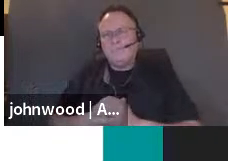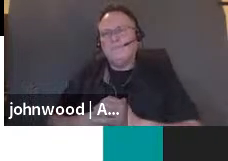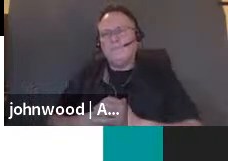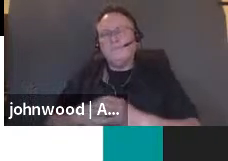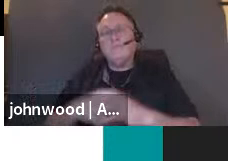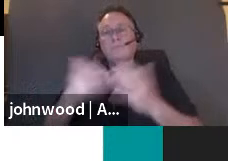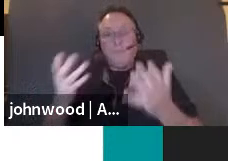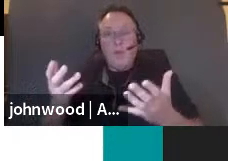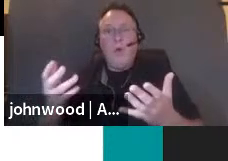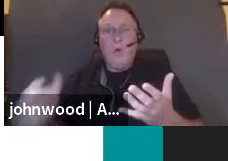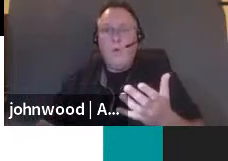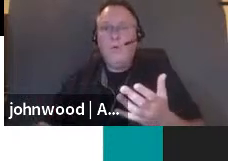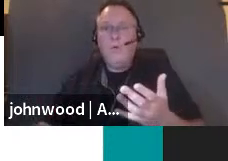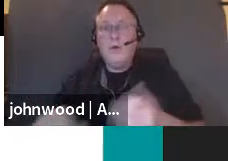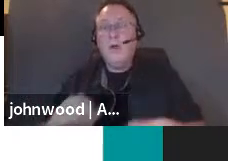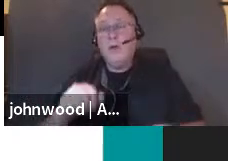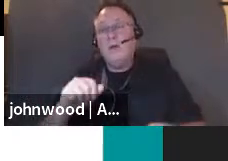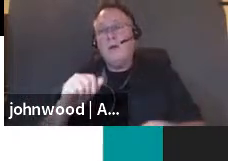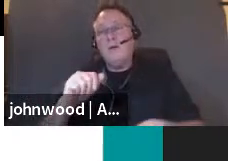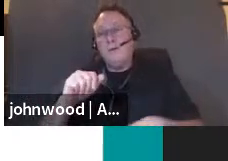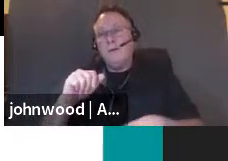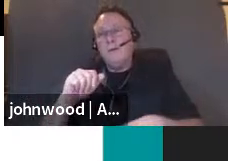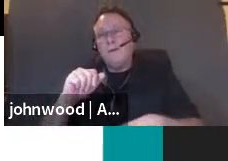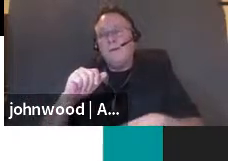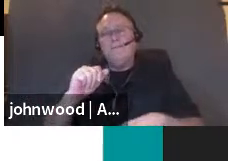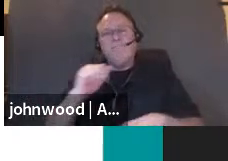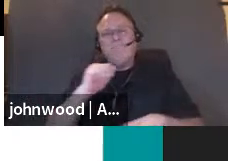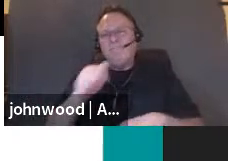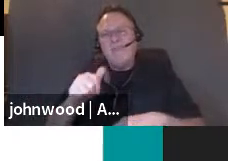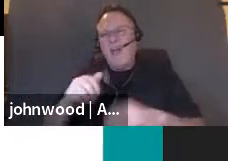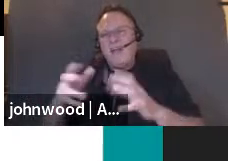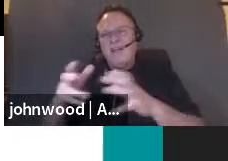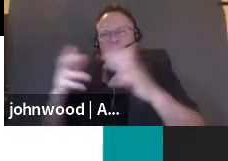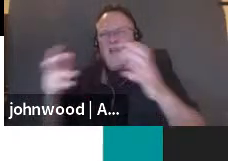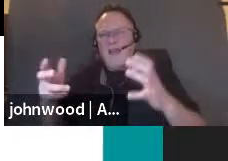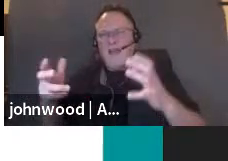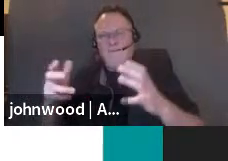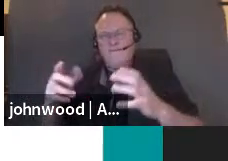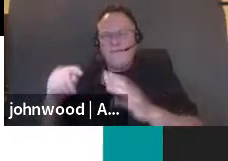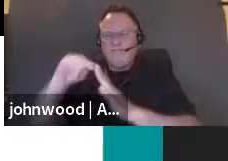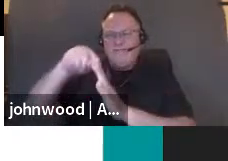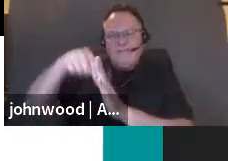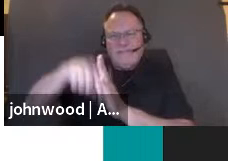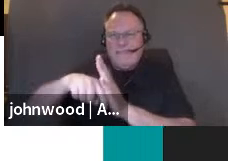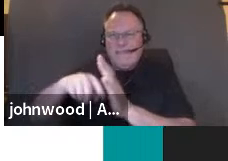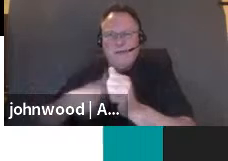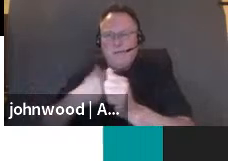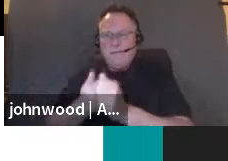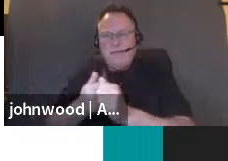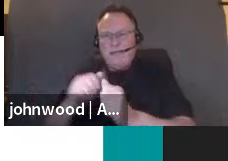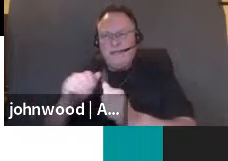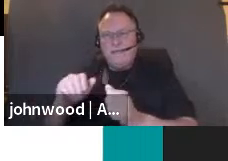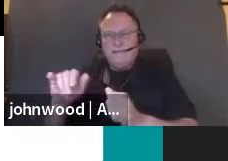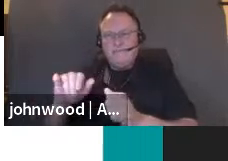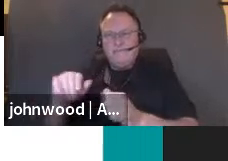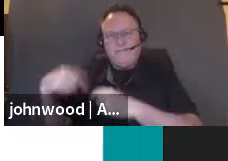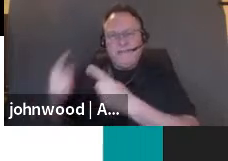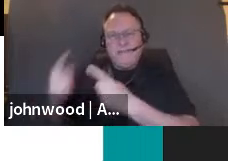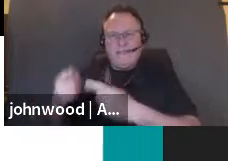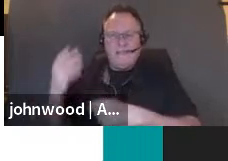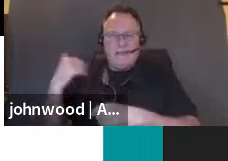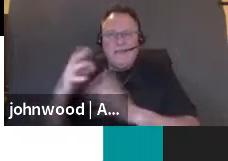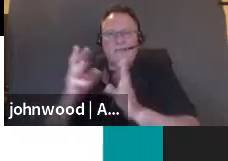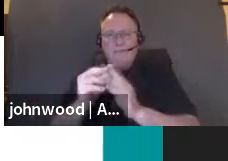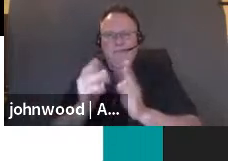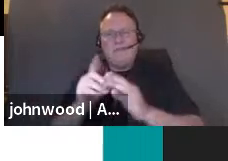So, not a lot of kind of detailed update to give since the last meeting, but those